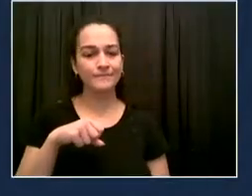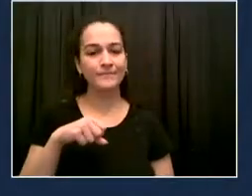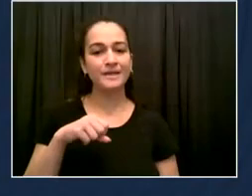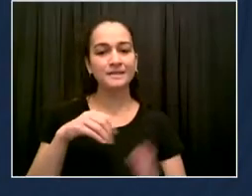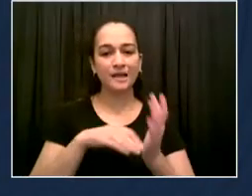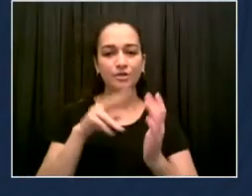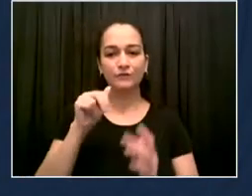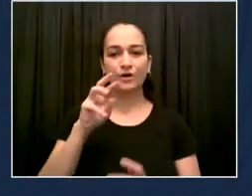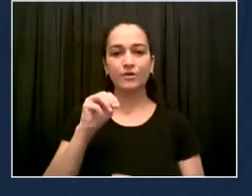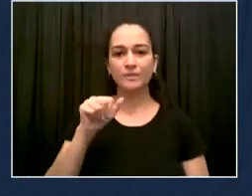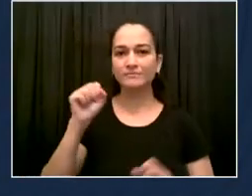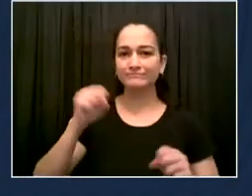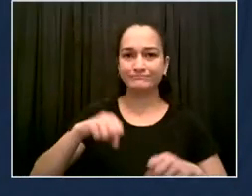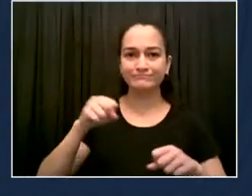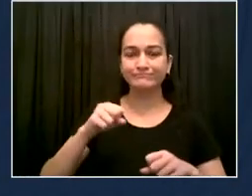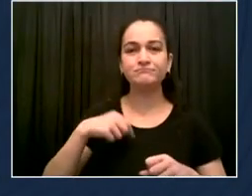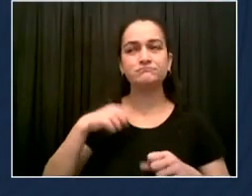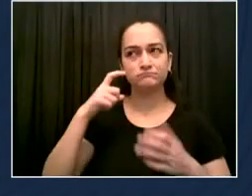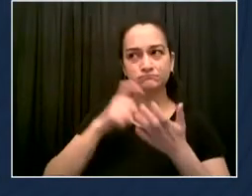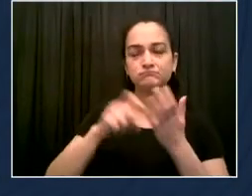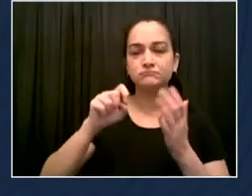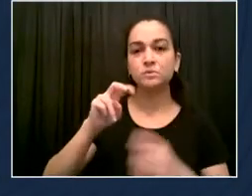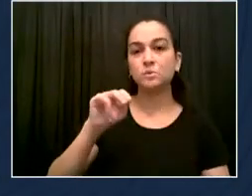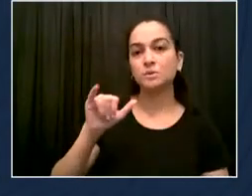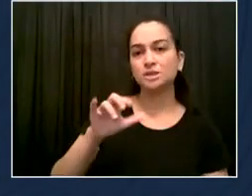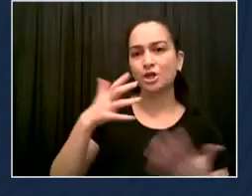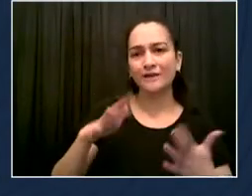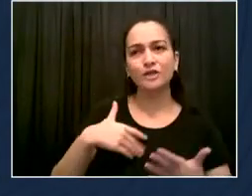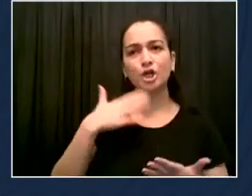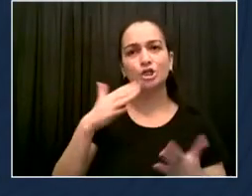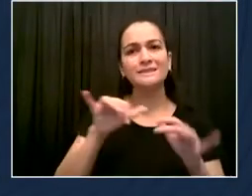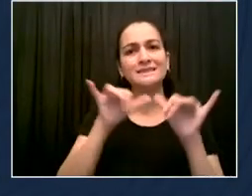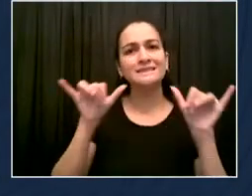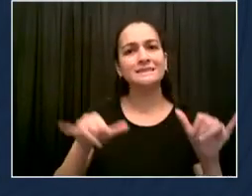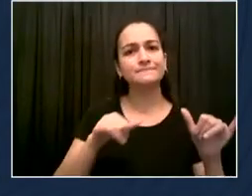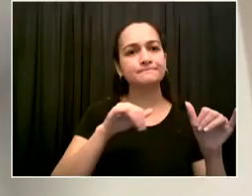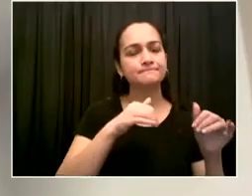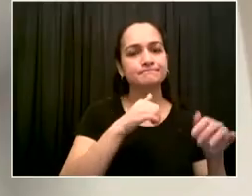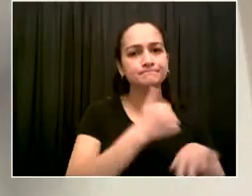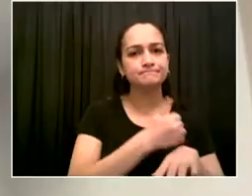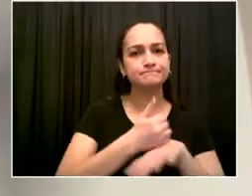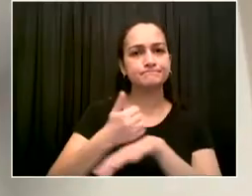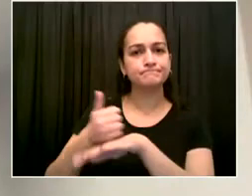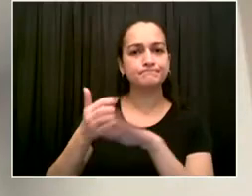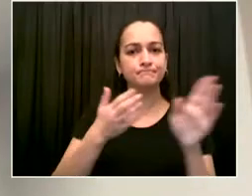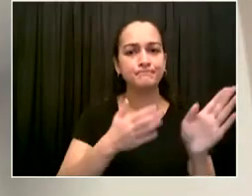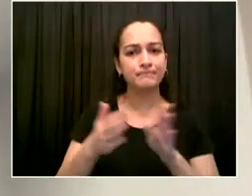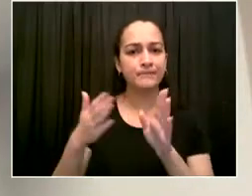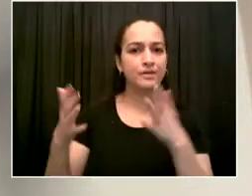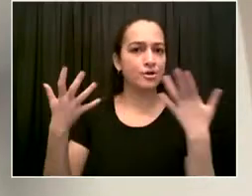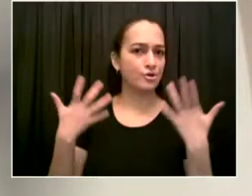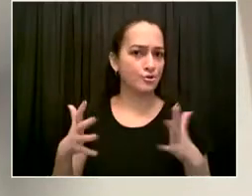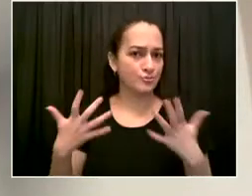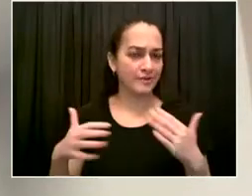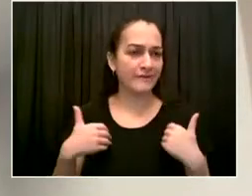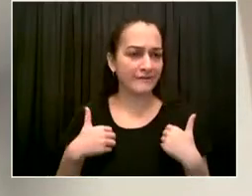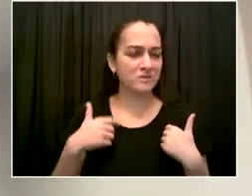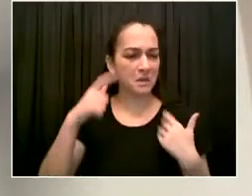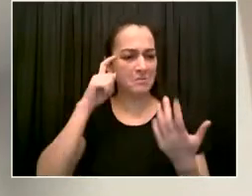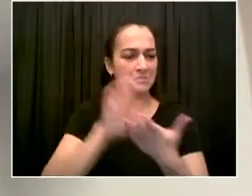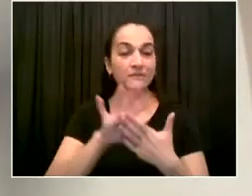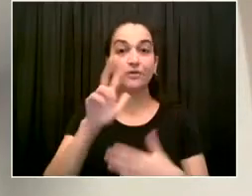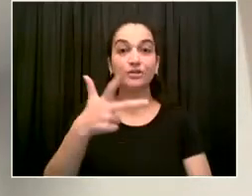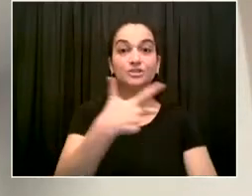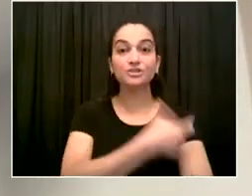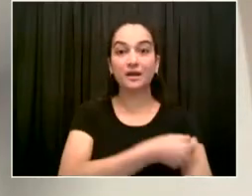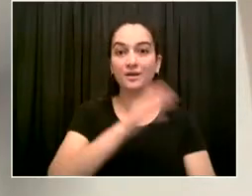extra doses for, you know, a third dose for people who have already been vaccinated versus first doses for people who don't have them. And I think here in New York City, we